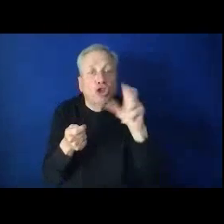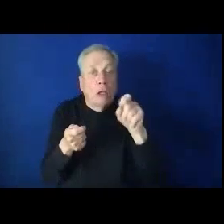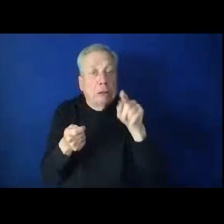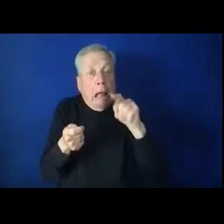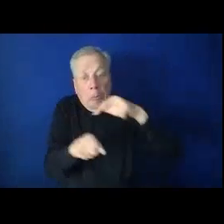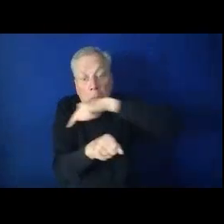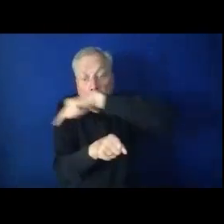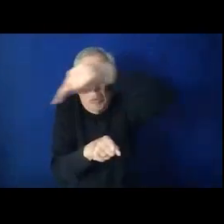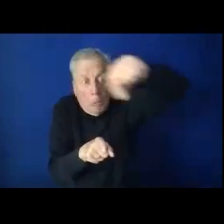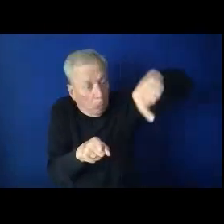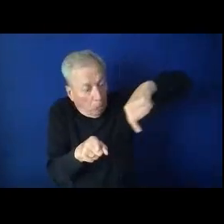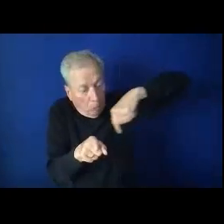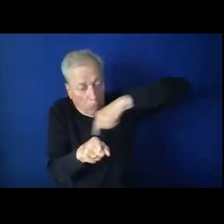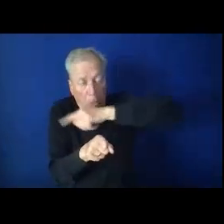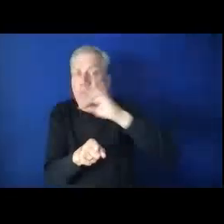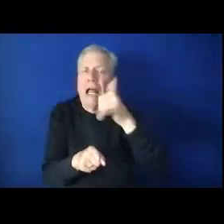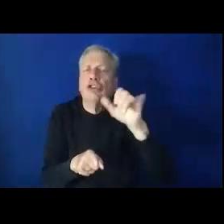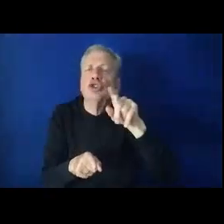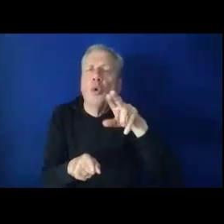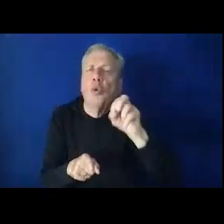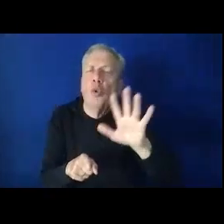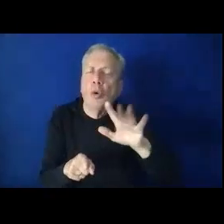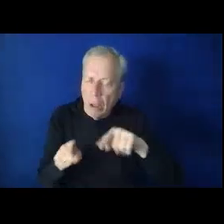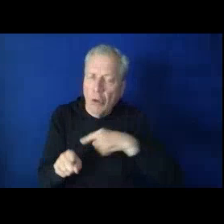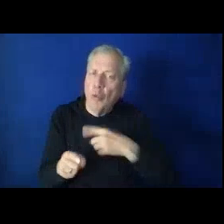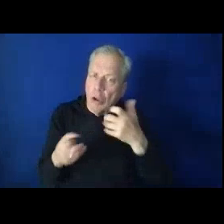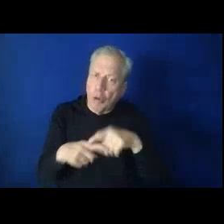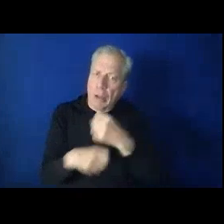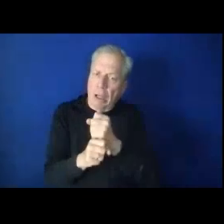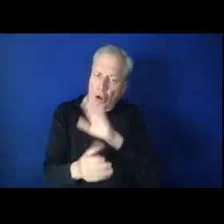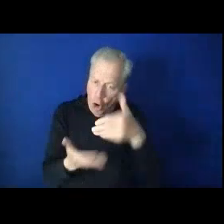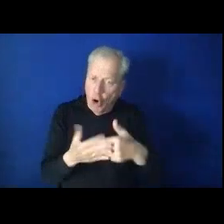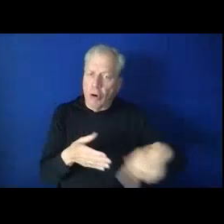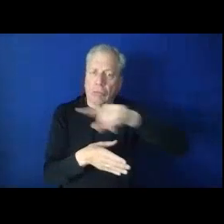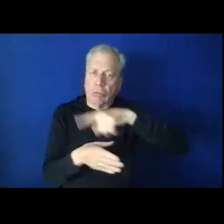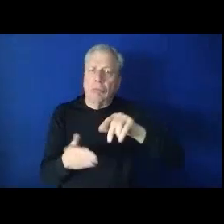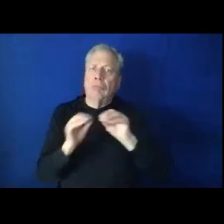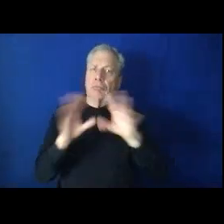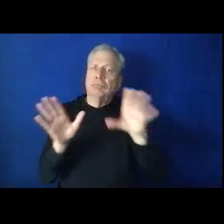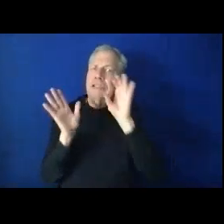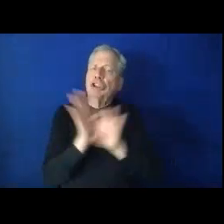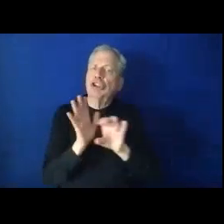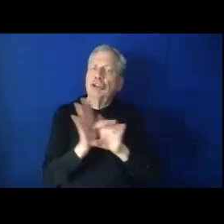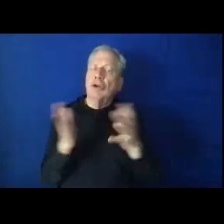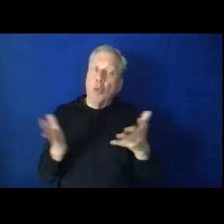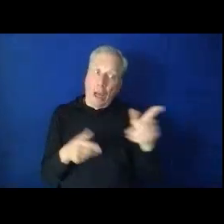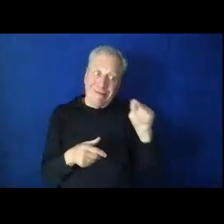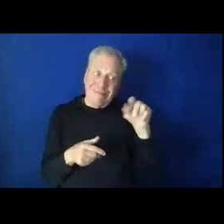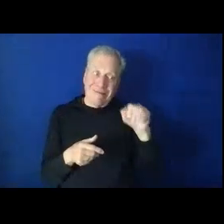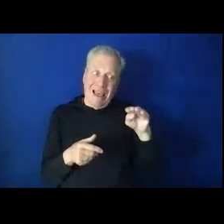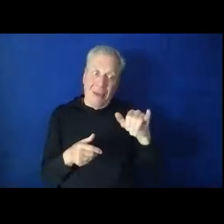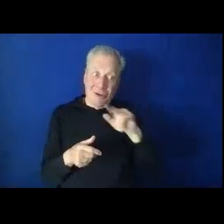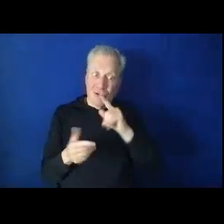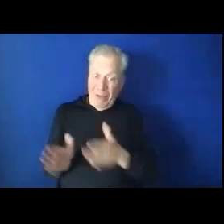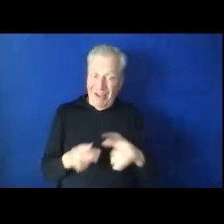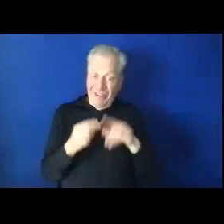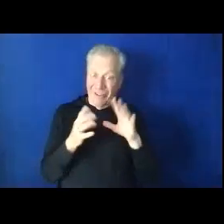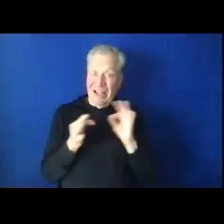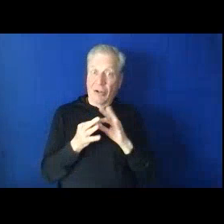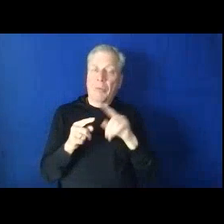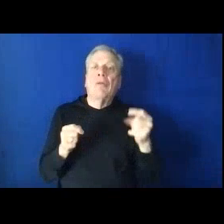of Yellowstone. We really want to make this a transboundary management scenario. And what Tammy was going to talk about was the Greater Yellowstone